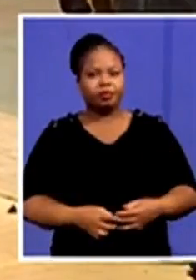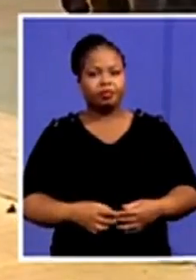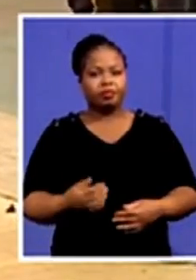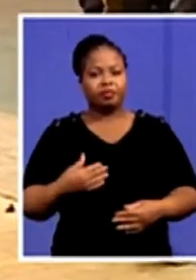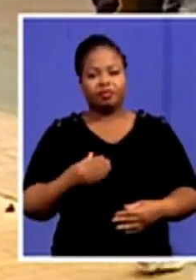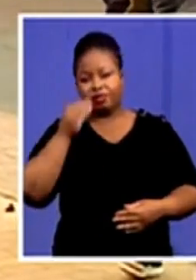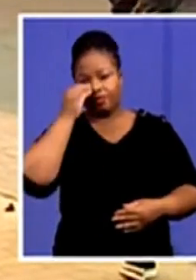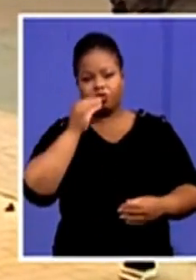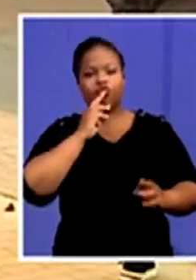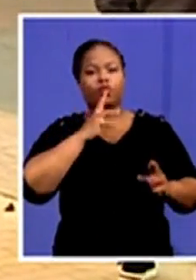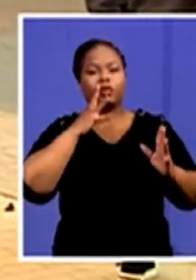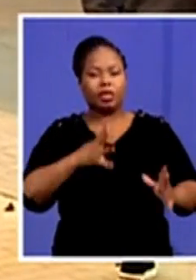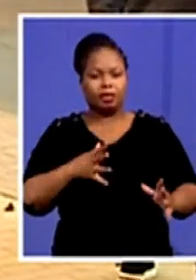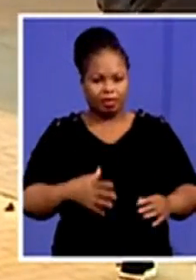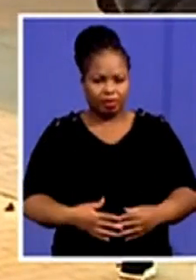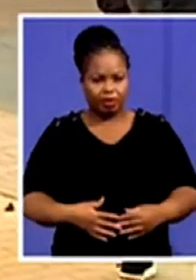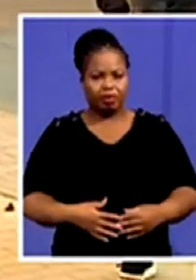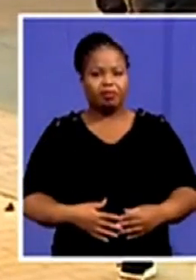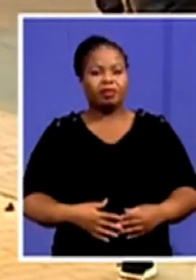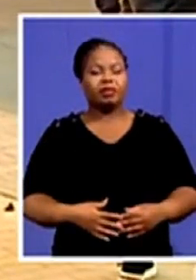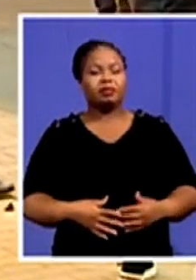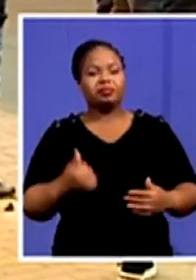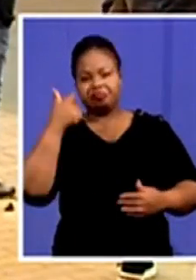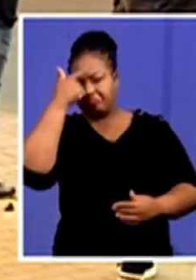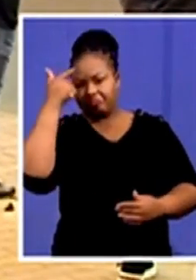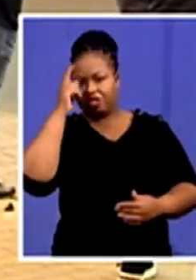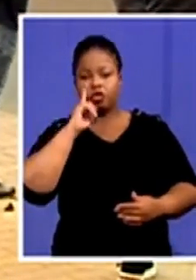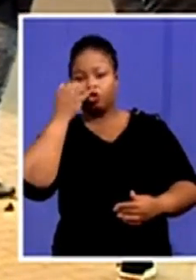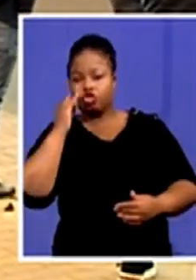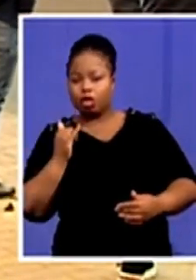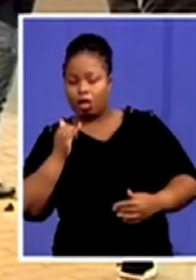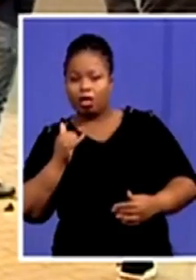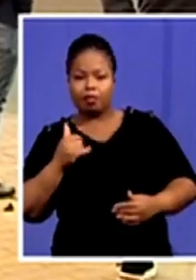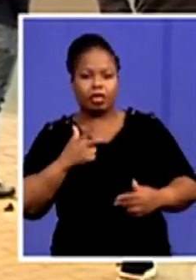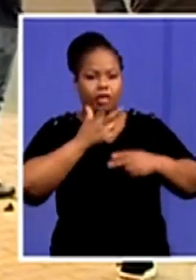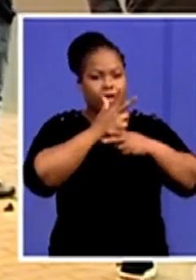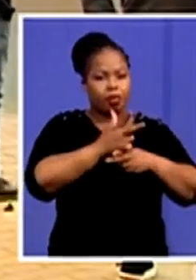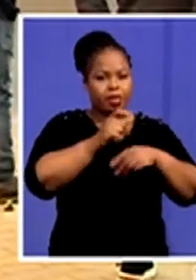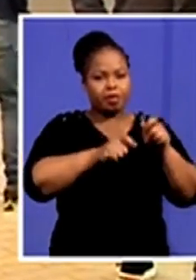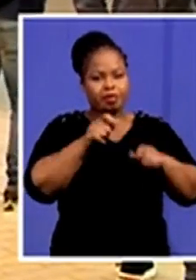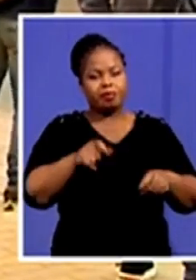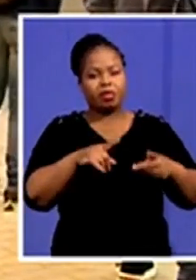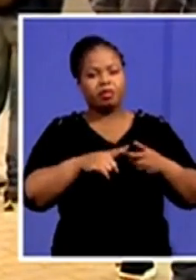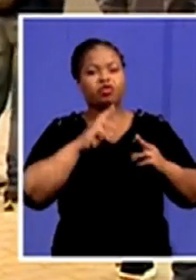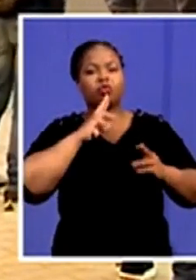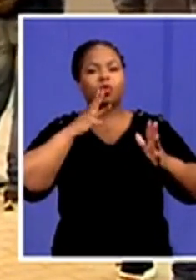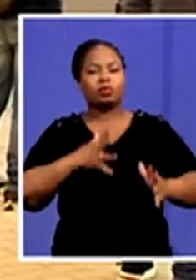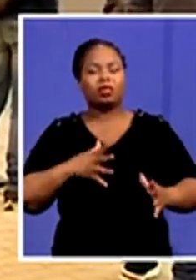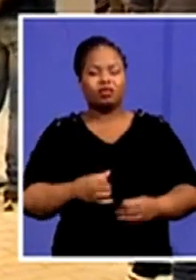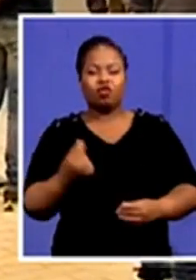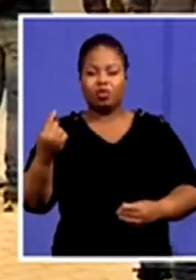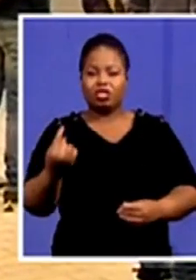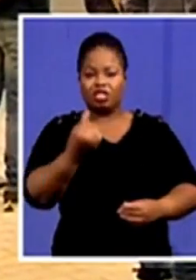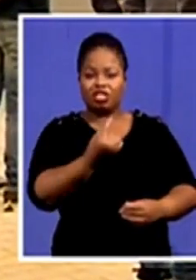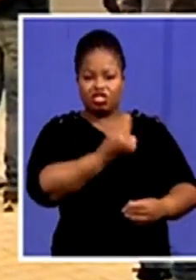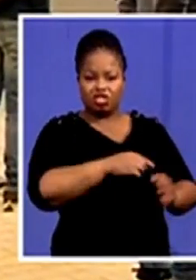been vetted, and only camera people and reporters from each media house has been allowed in. So we know